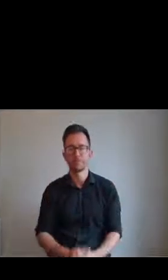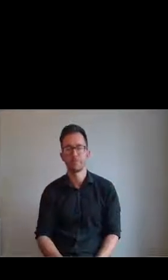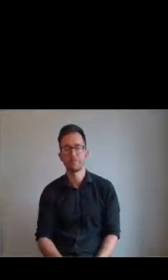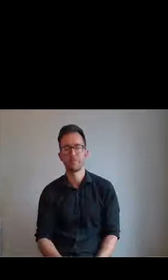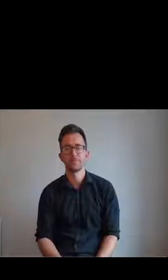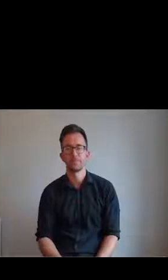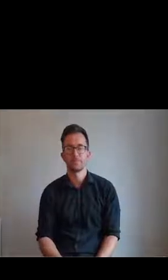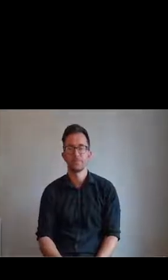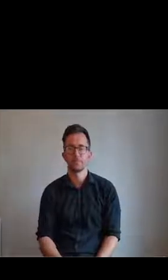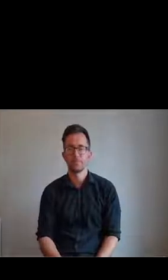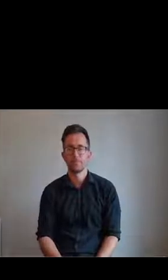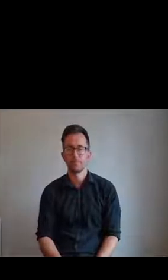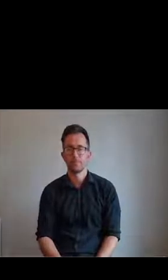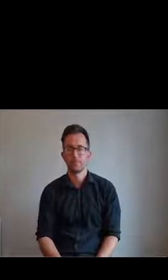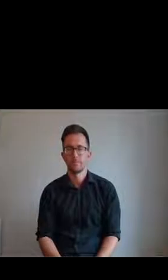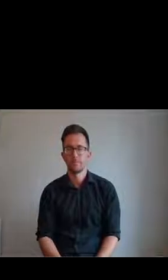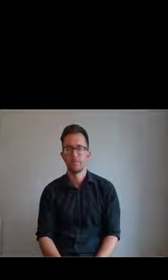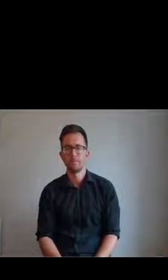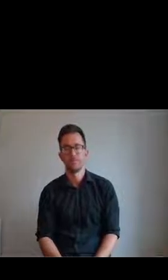difference.